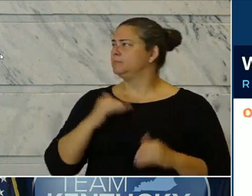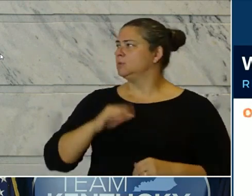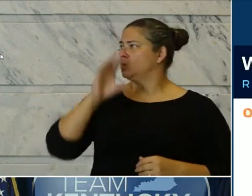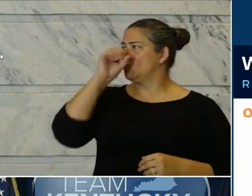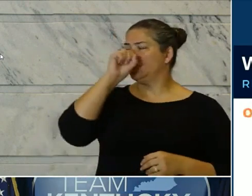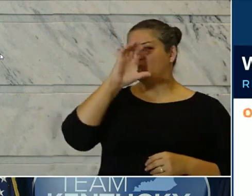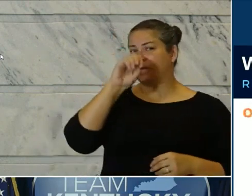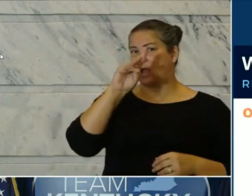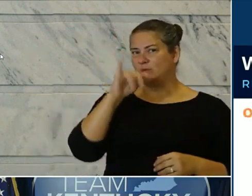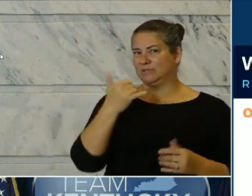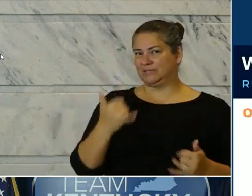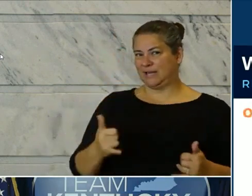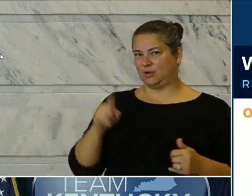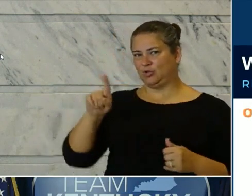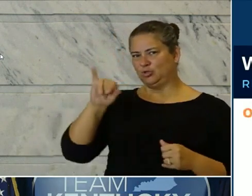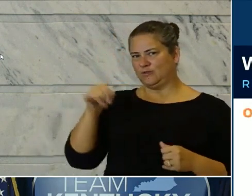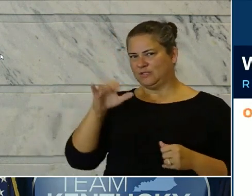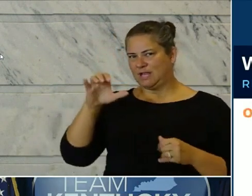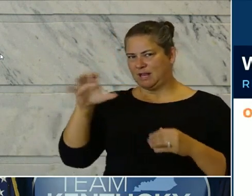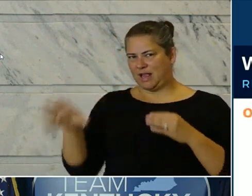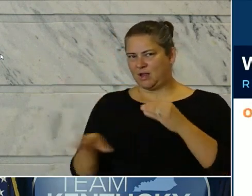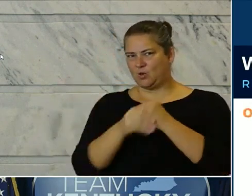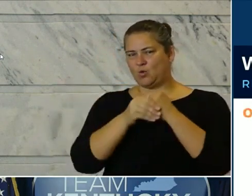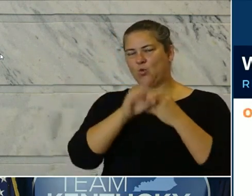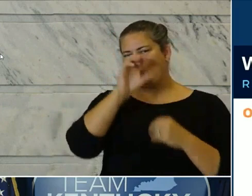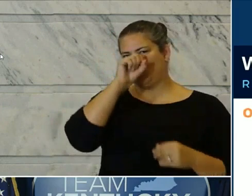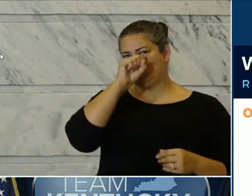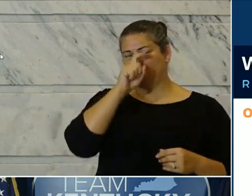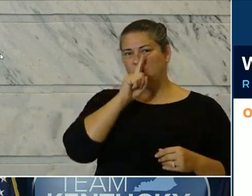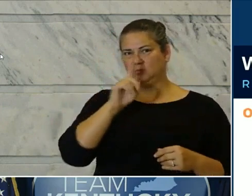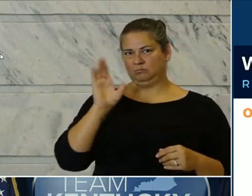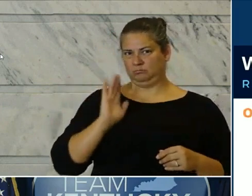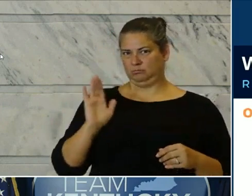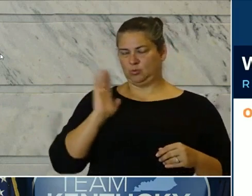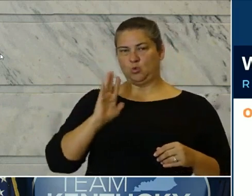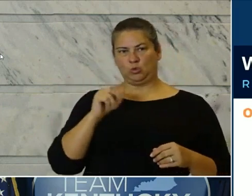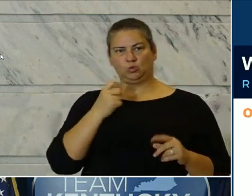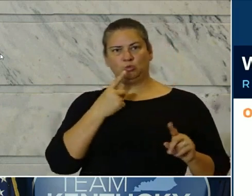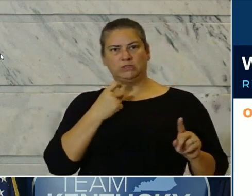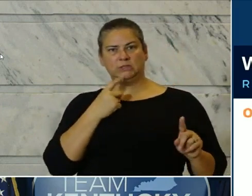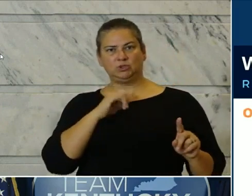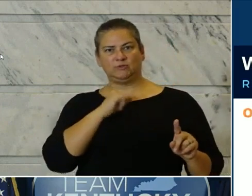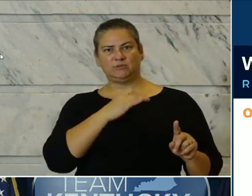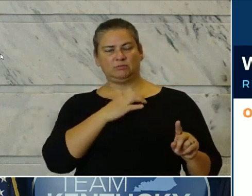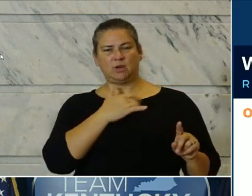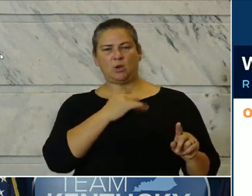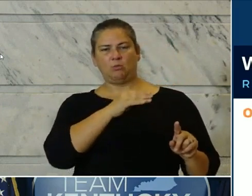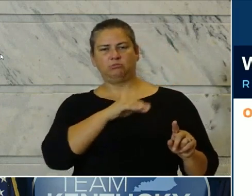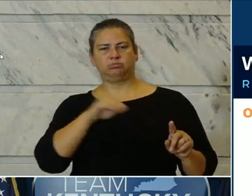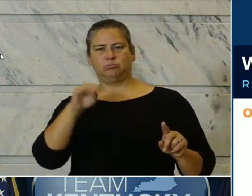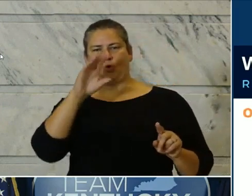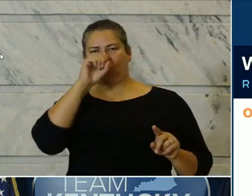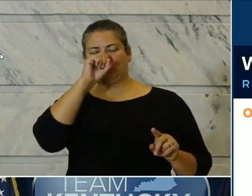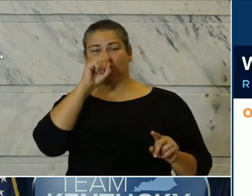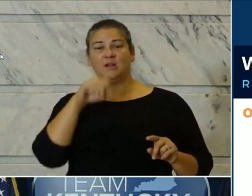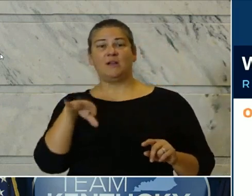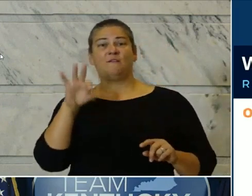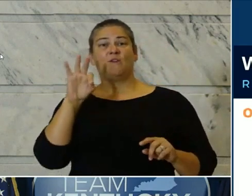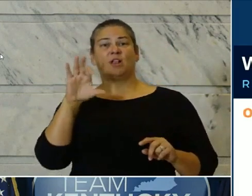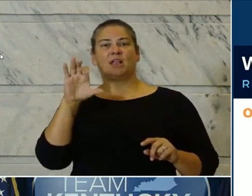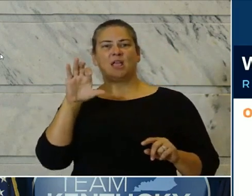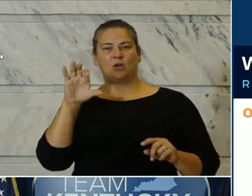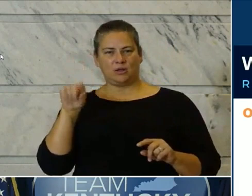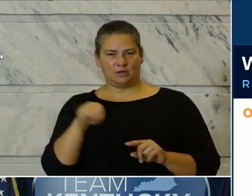Jefferson now in this orange zone when it had been in red for a while. Franklin County, too.